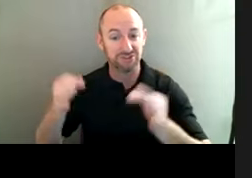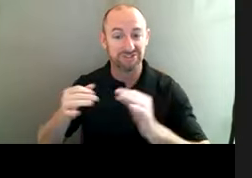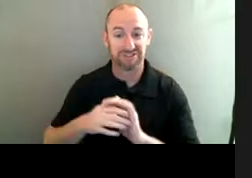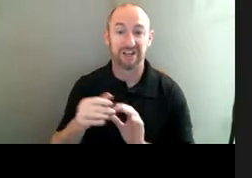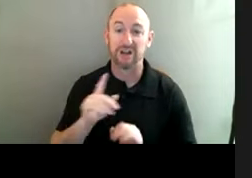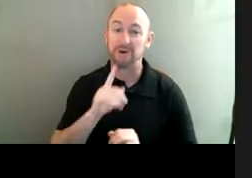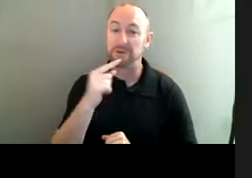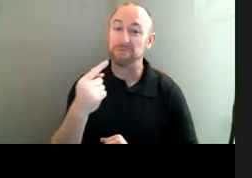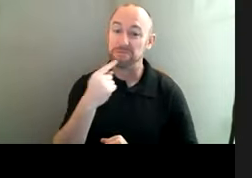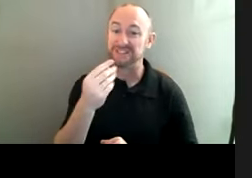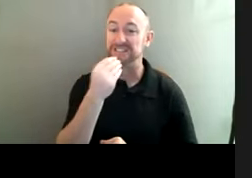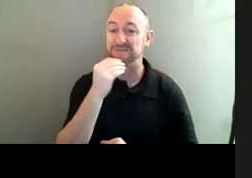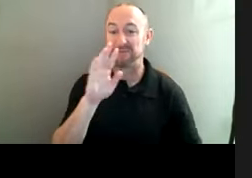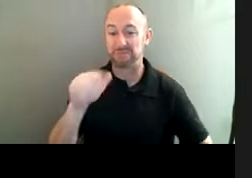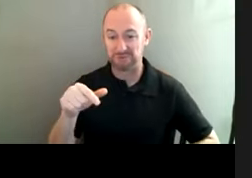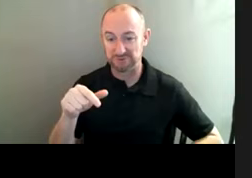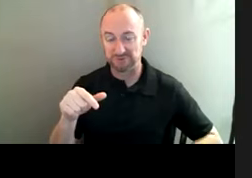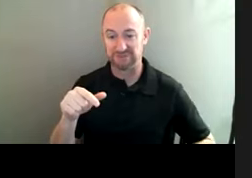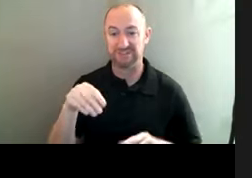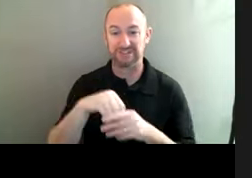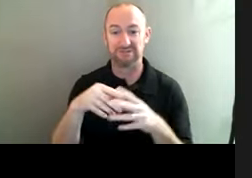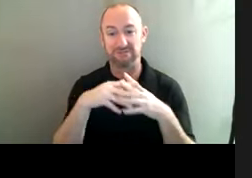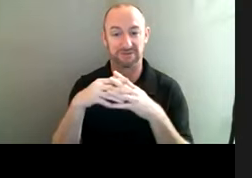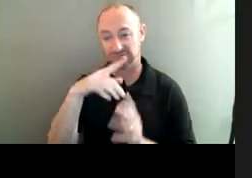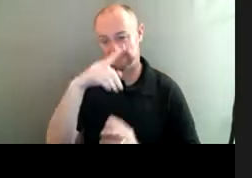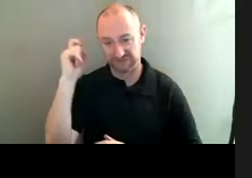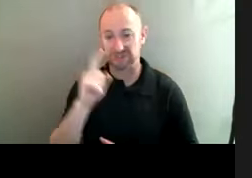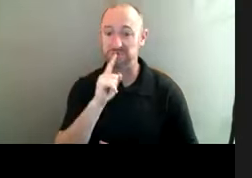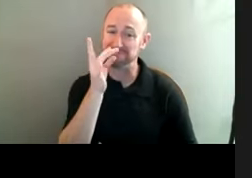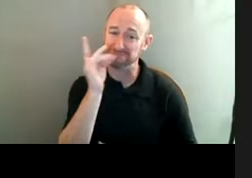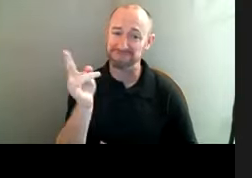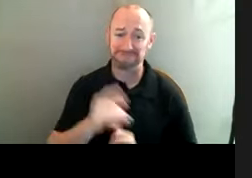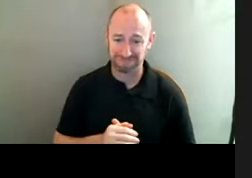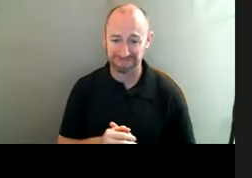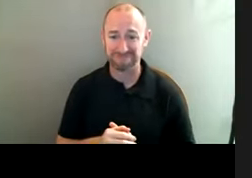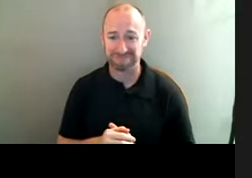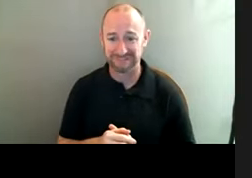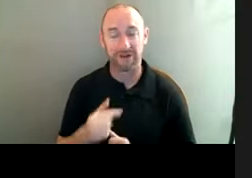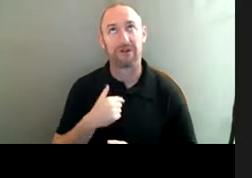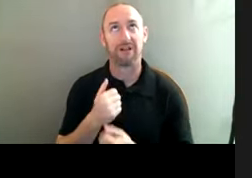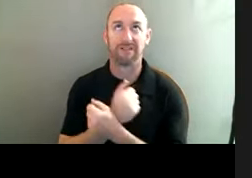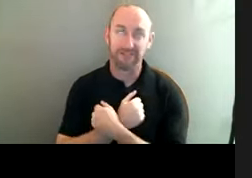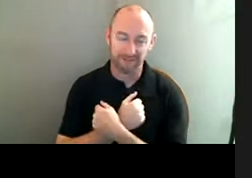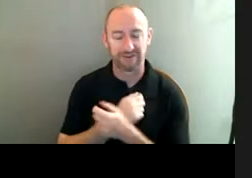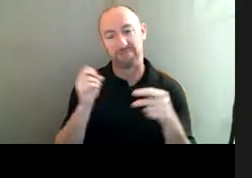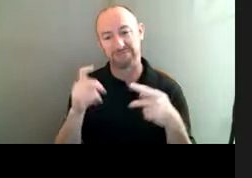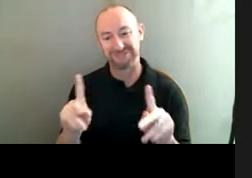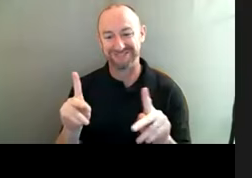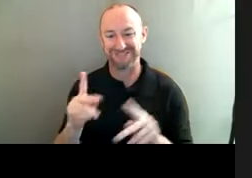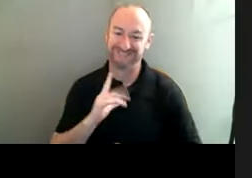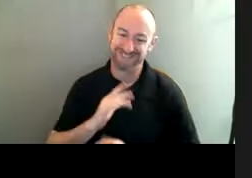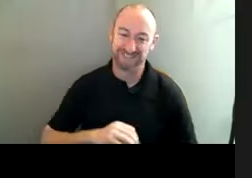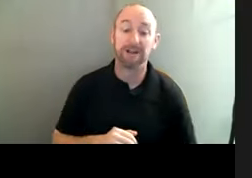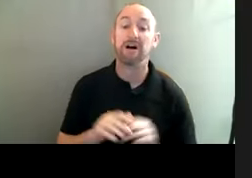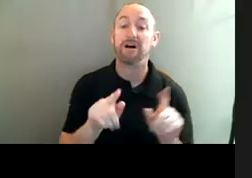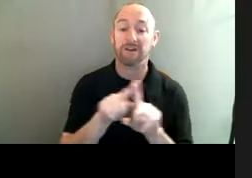really miss sampling the barbecue of the US because it's really good. And so I would have loved to have had that opportunity. We've